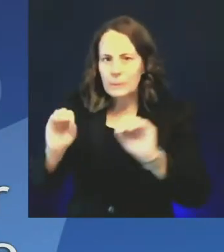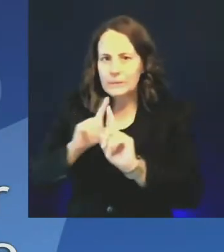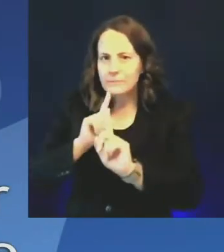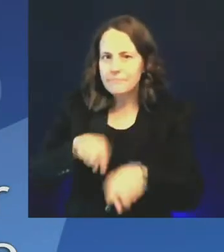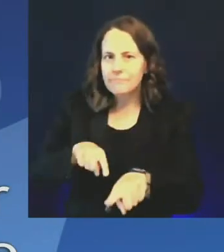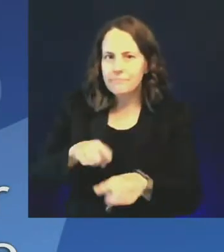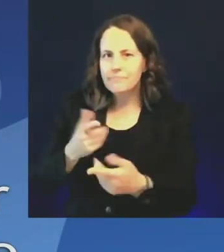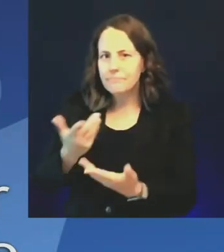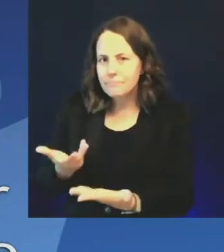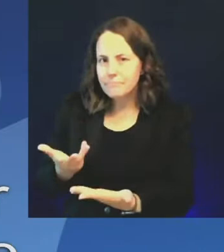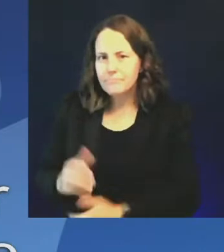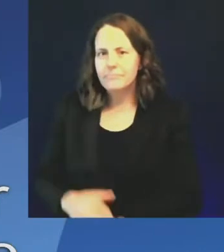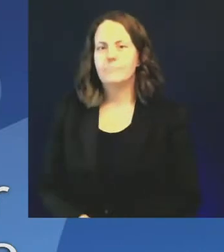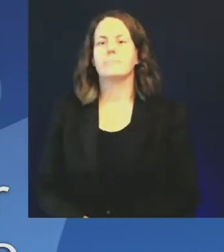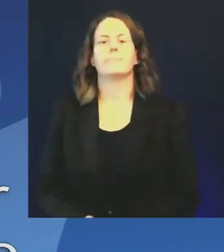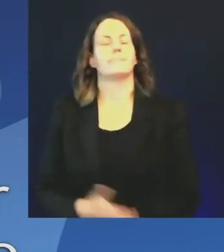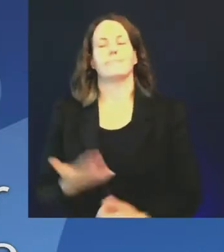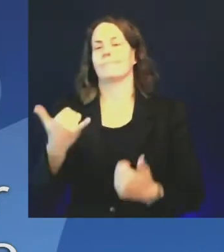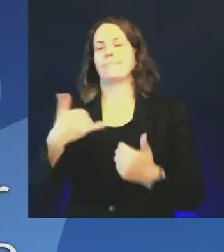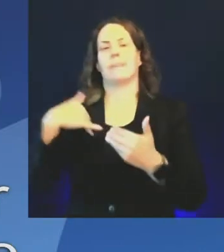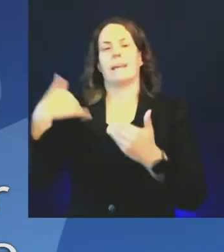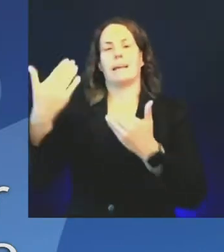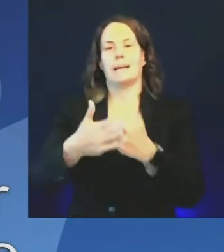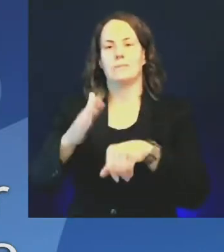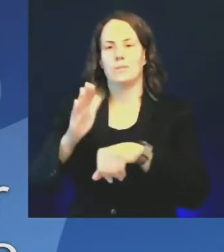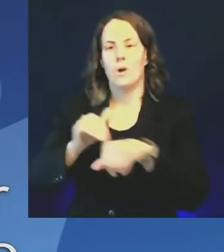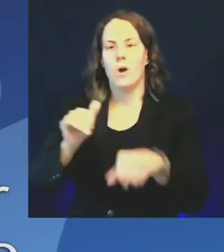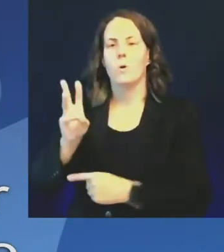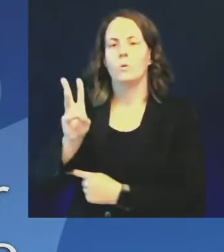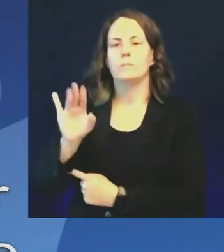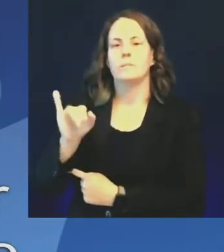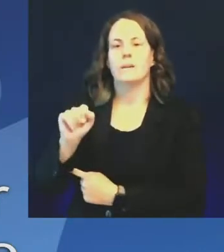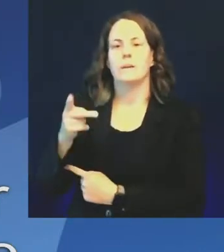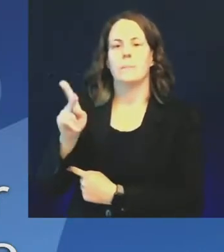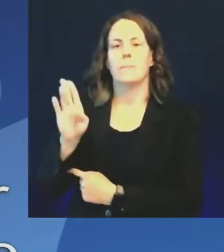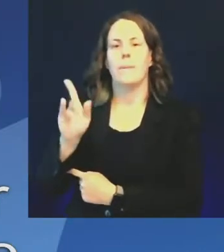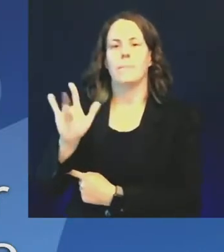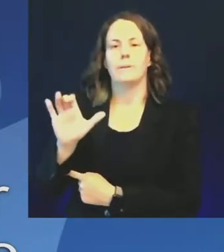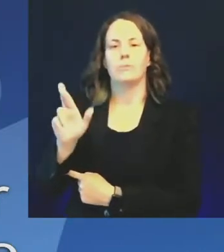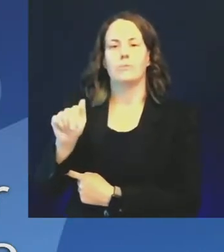All right, how about Shemaine Mills, Wisconsin Public Radio? Shemaine Mills.